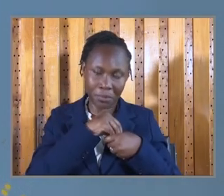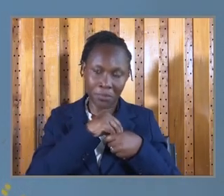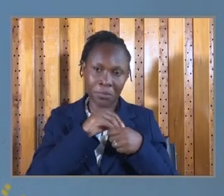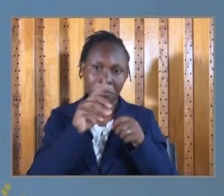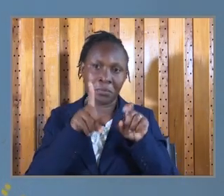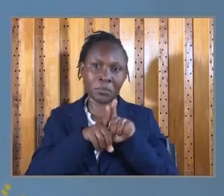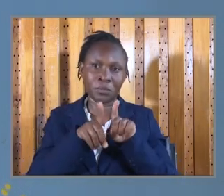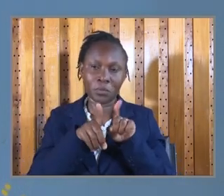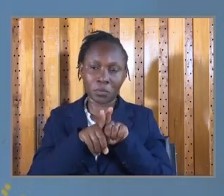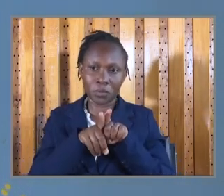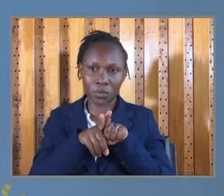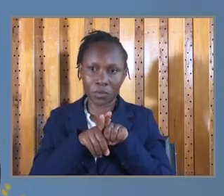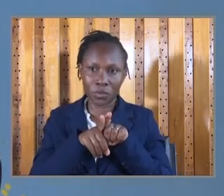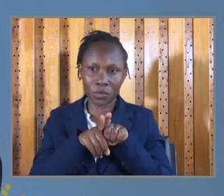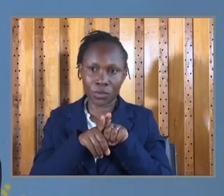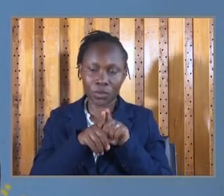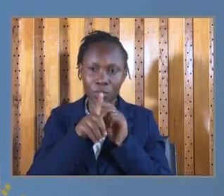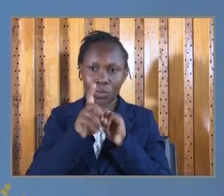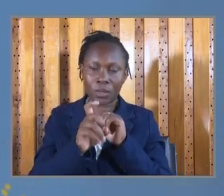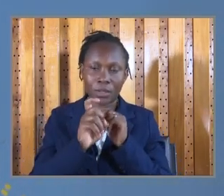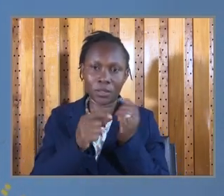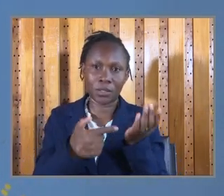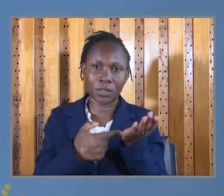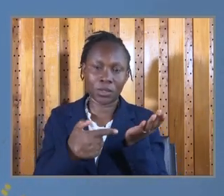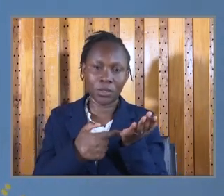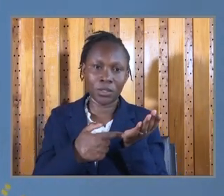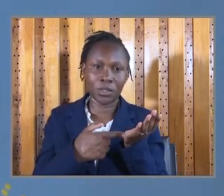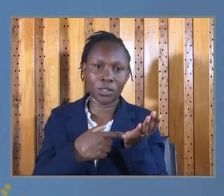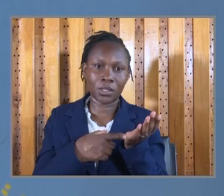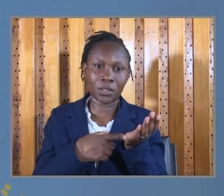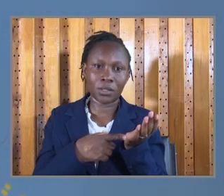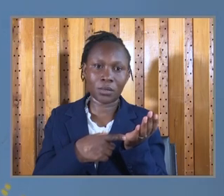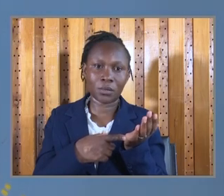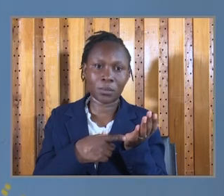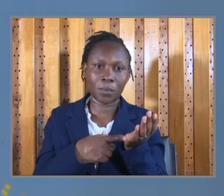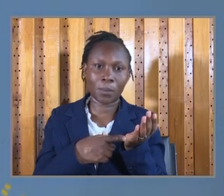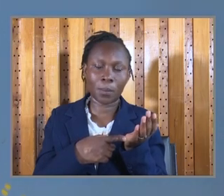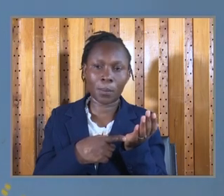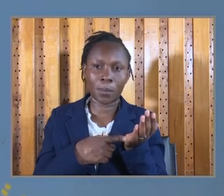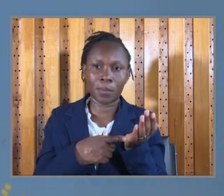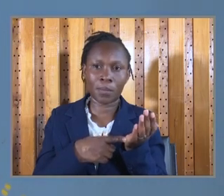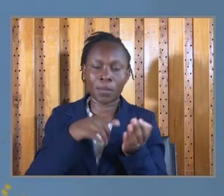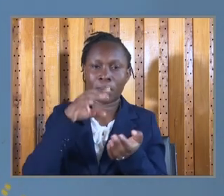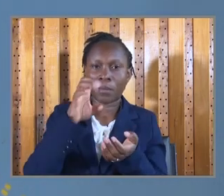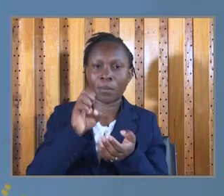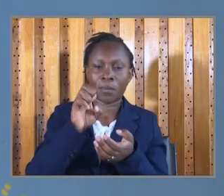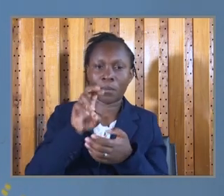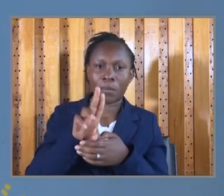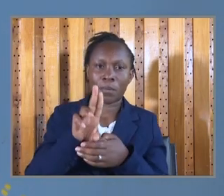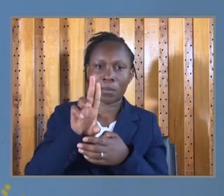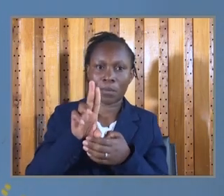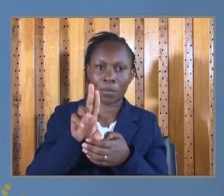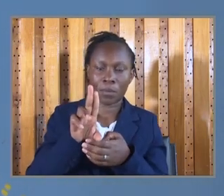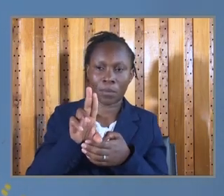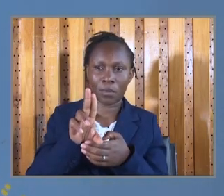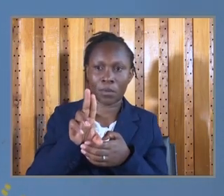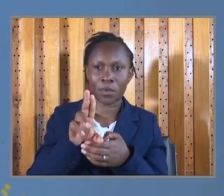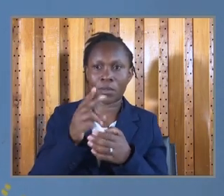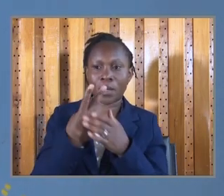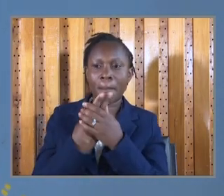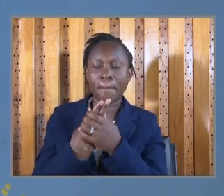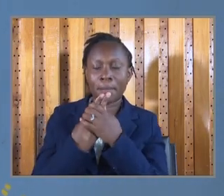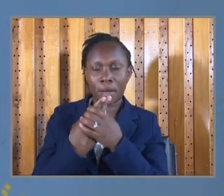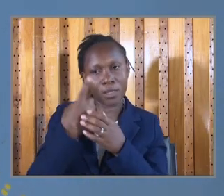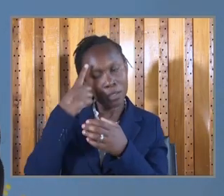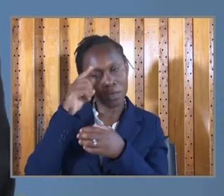policy reform framework, and we need technology. And the EU is a committed partner for Africa's